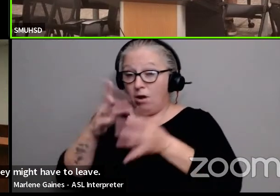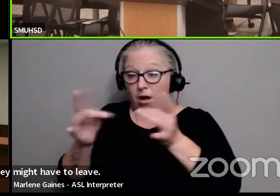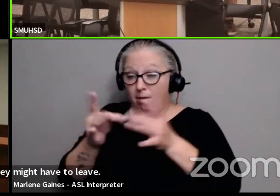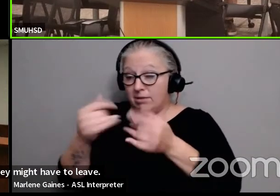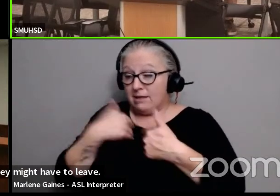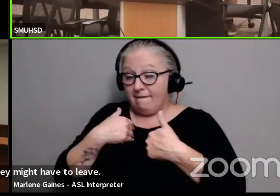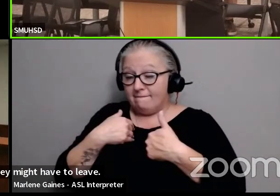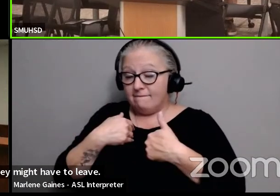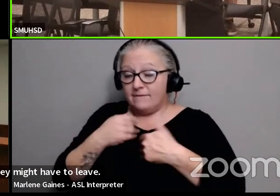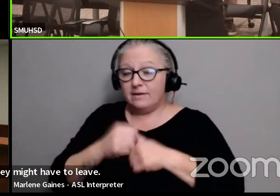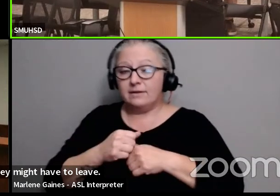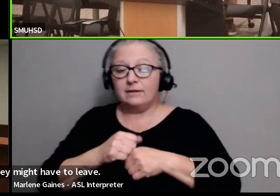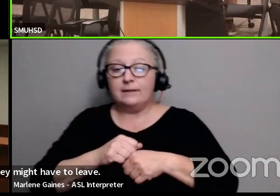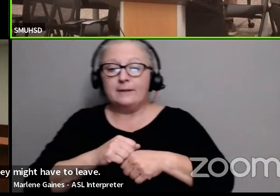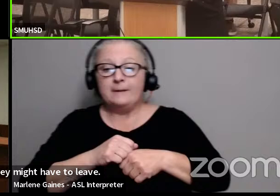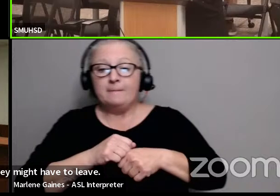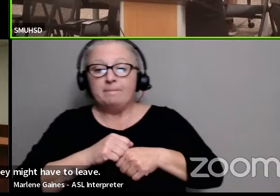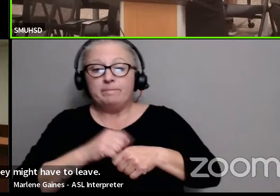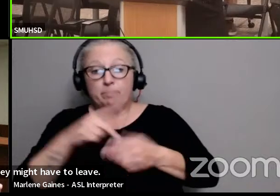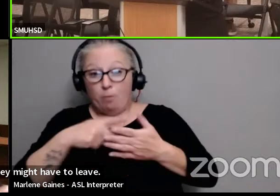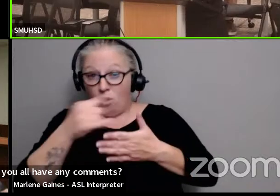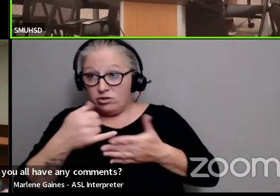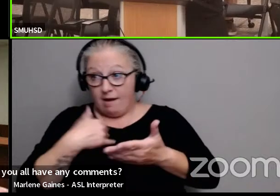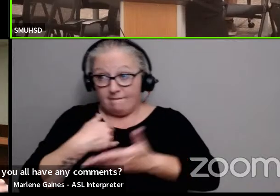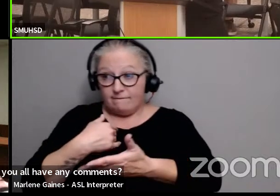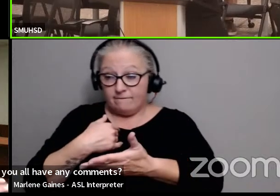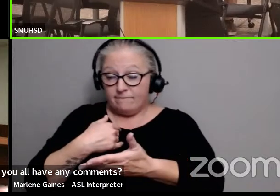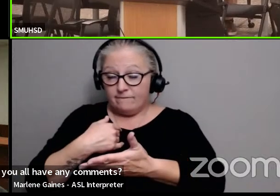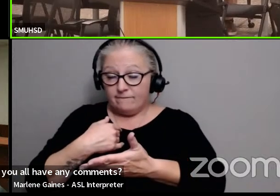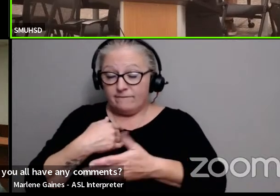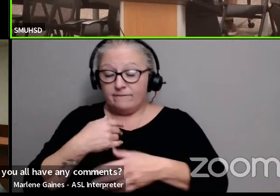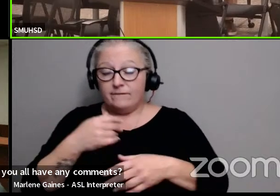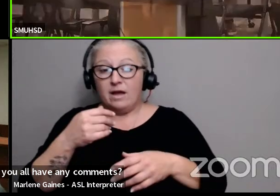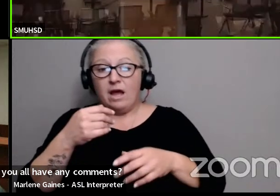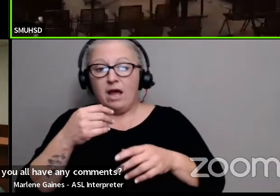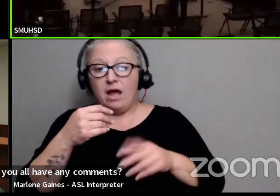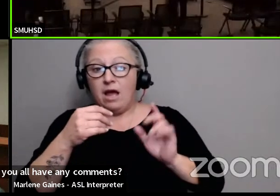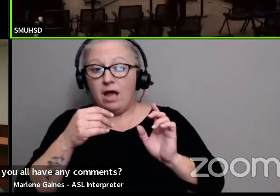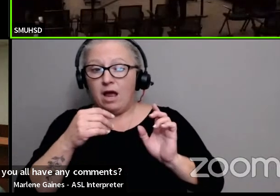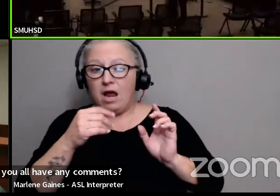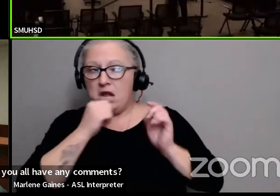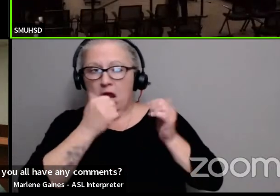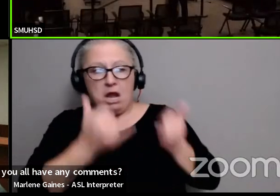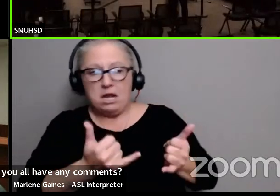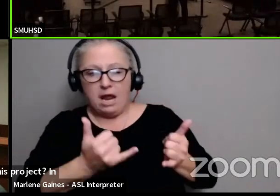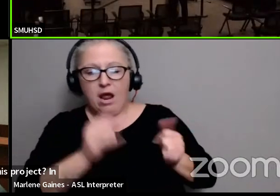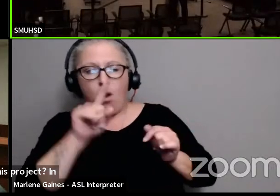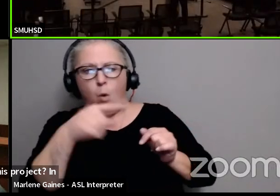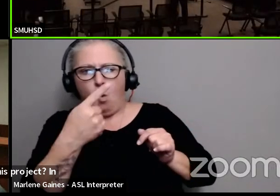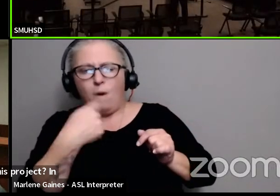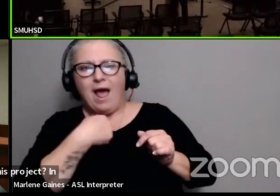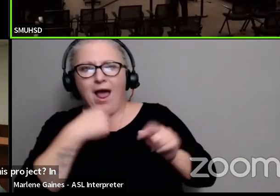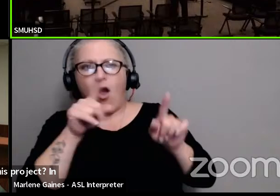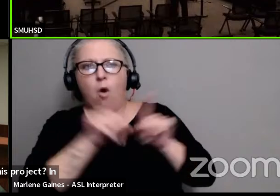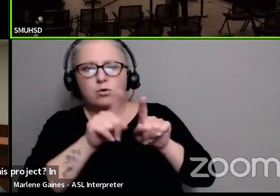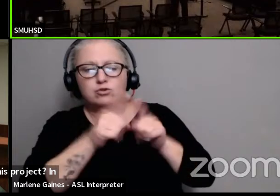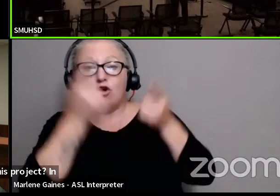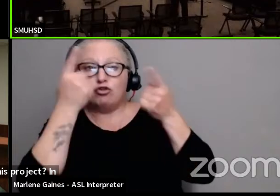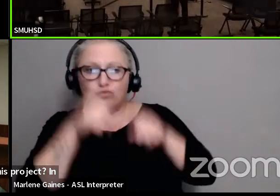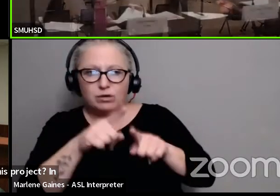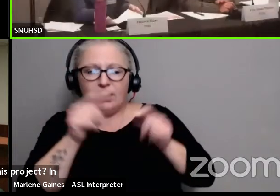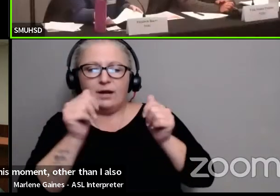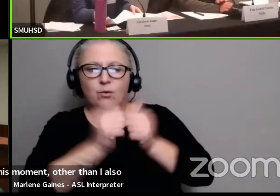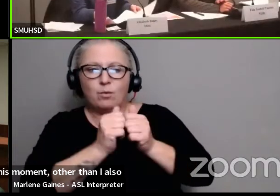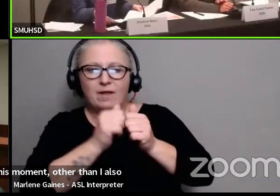comments about this project? Any Not at the perspective? moment, other than I also agree with